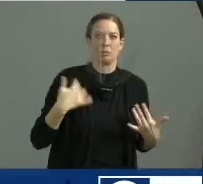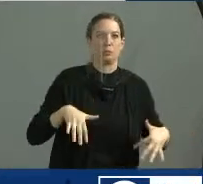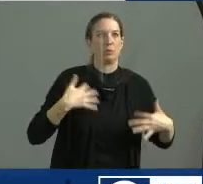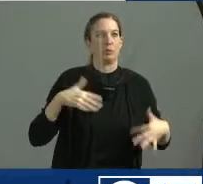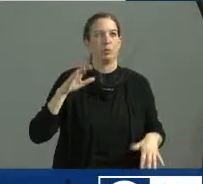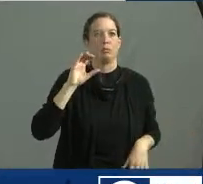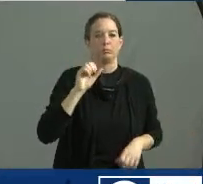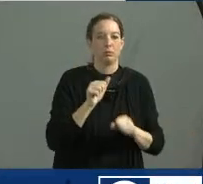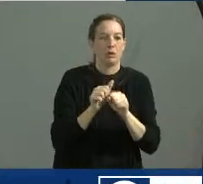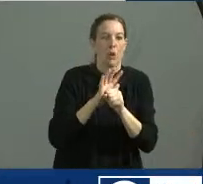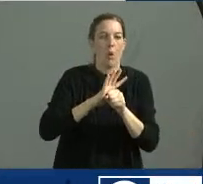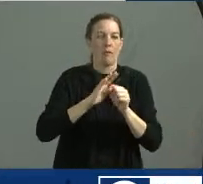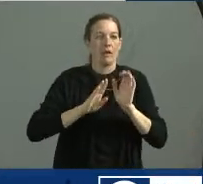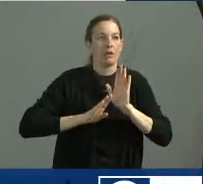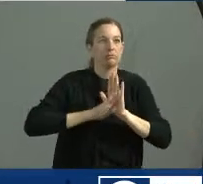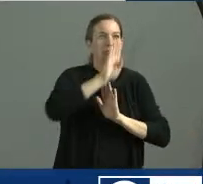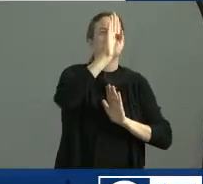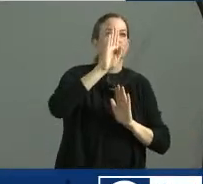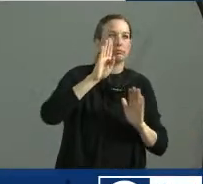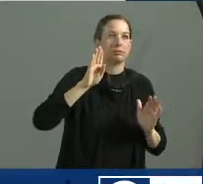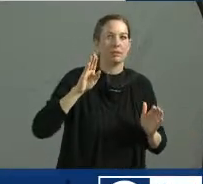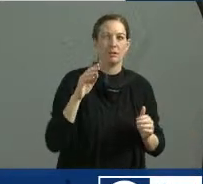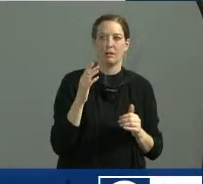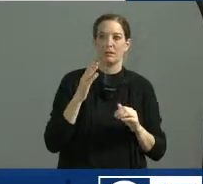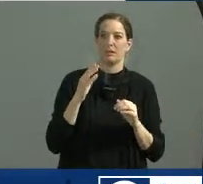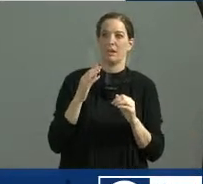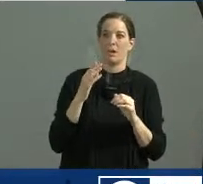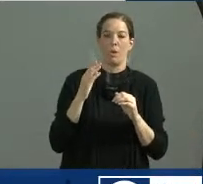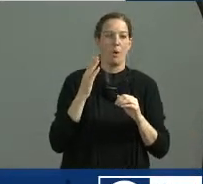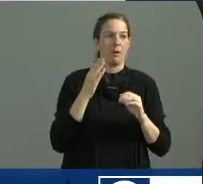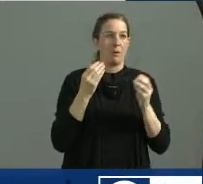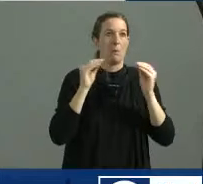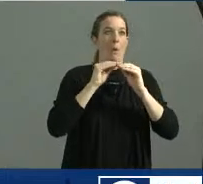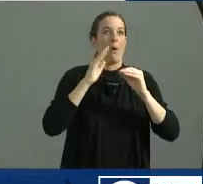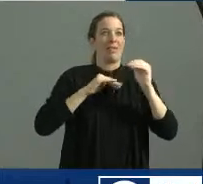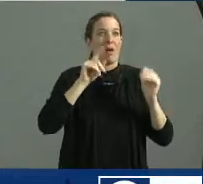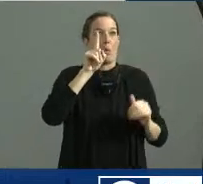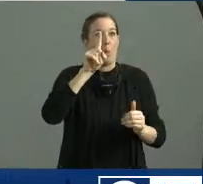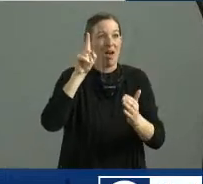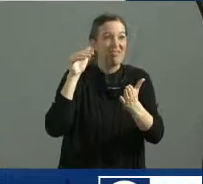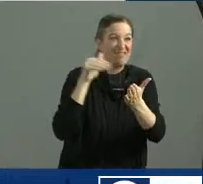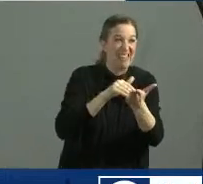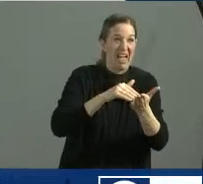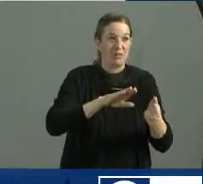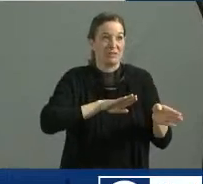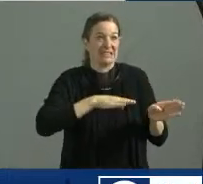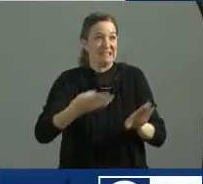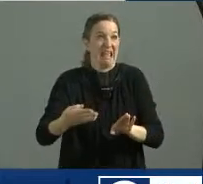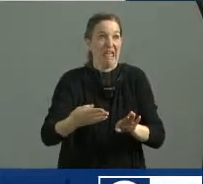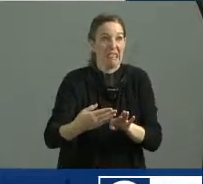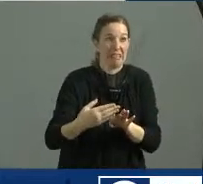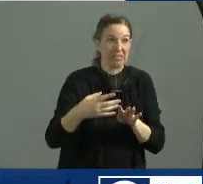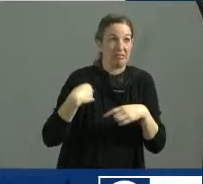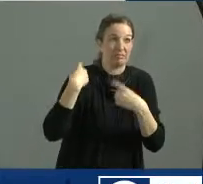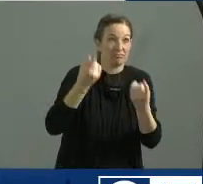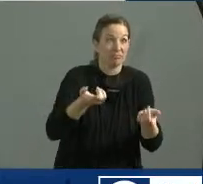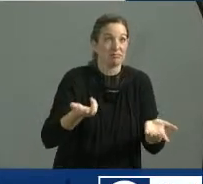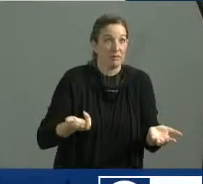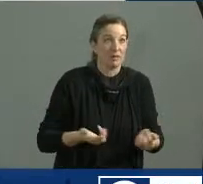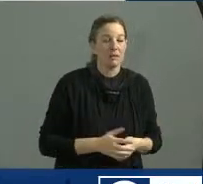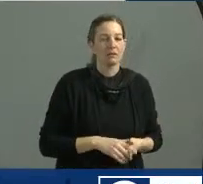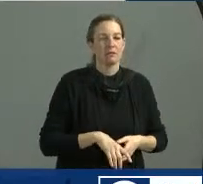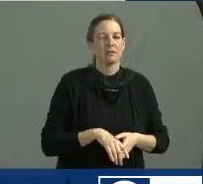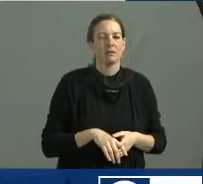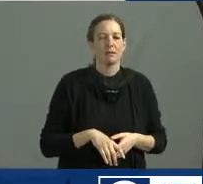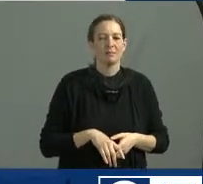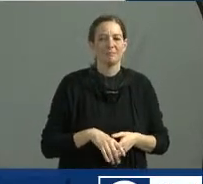the new year, and 1,000 additional deaths reported. It's almost like, just following up to